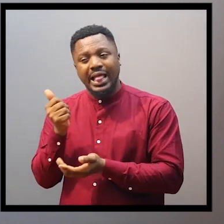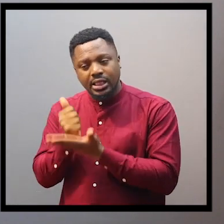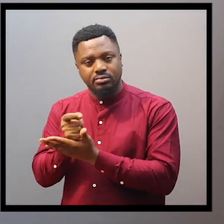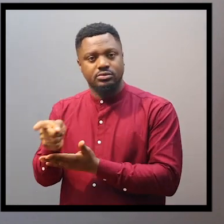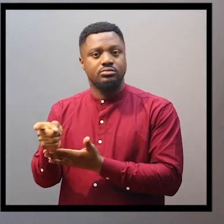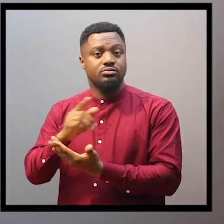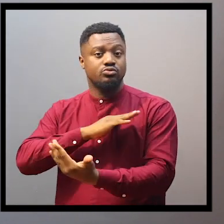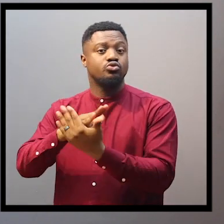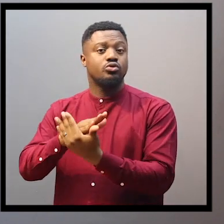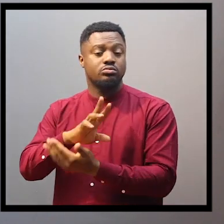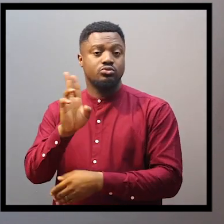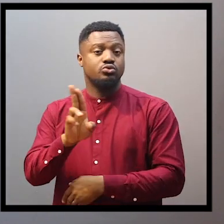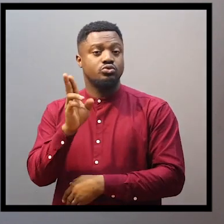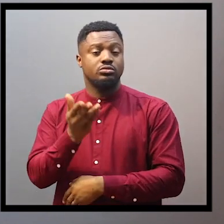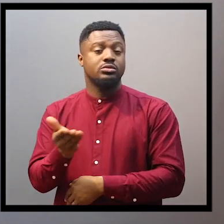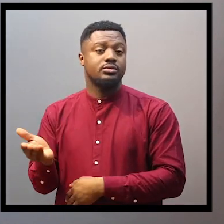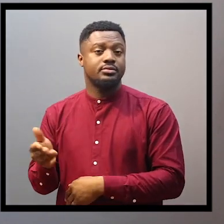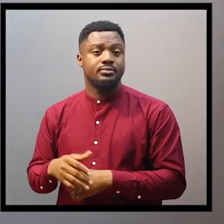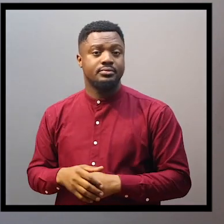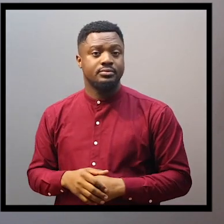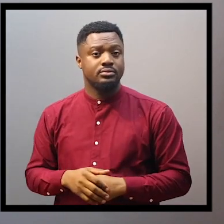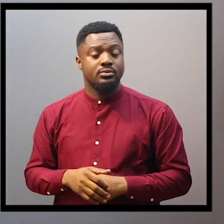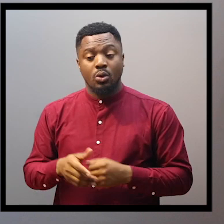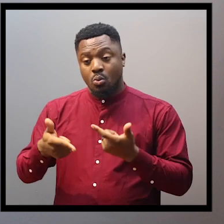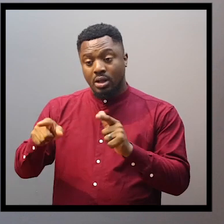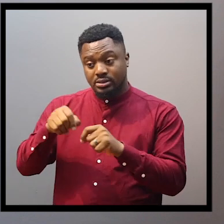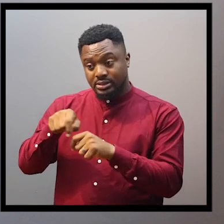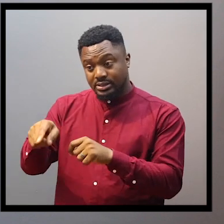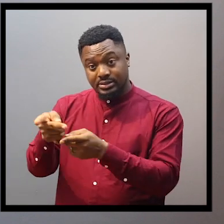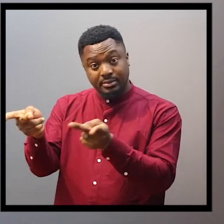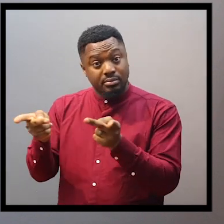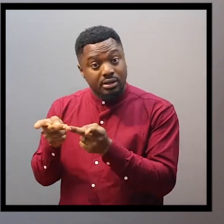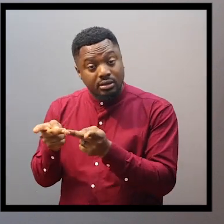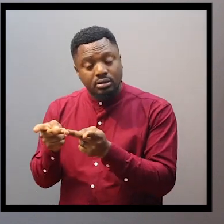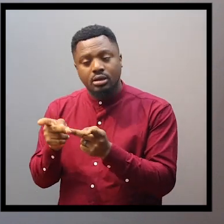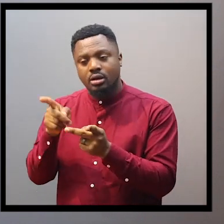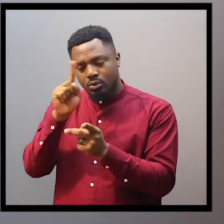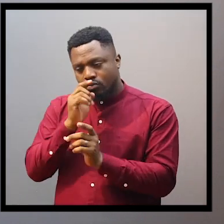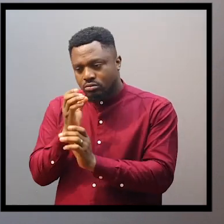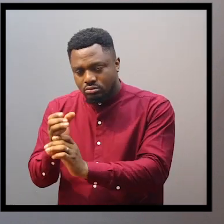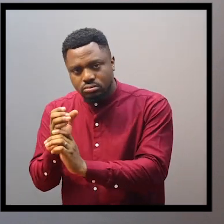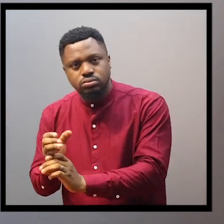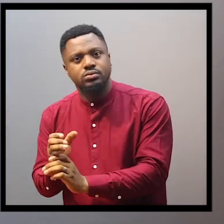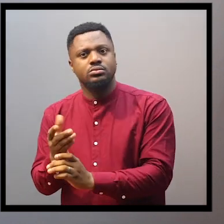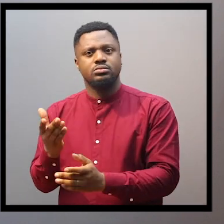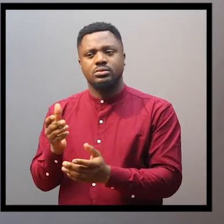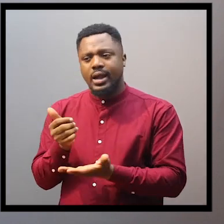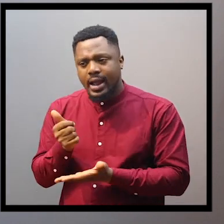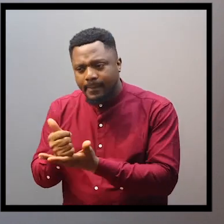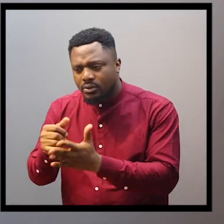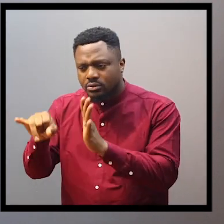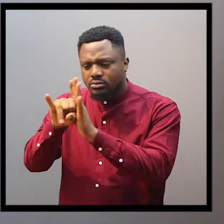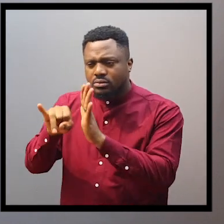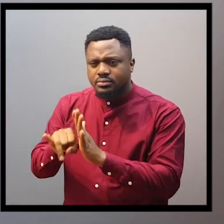these behaviors or stop using these substances. Whilst in these facilities, they will be taking through various sessions to help